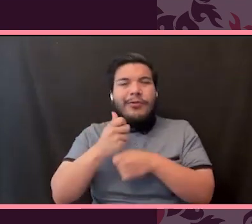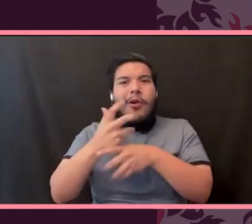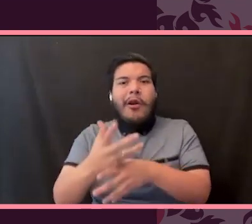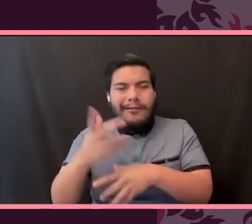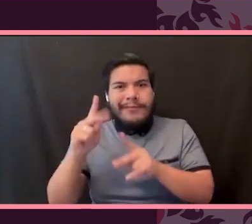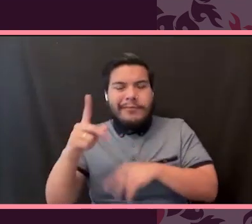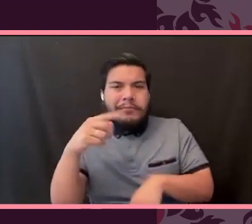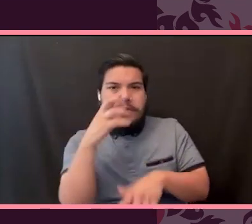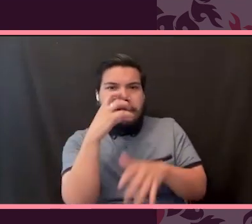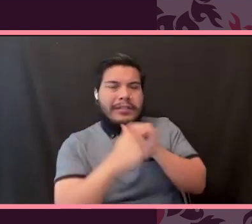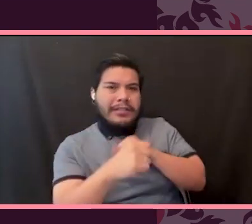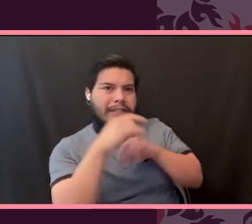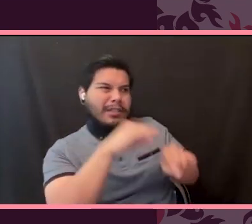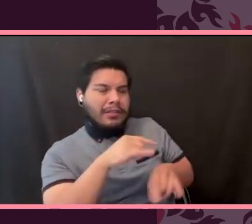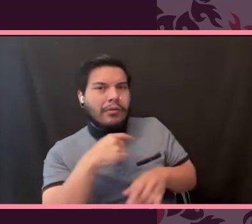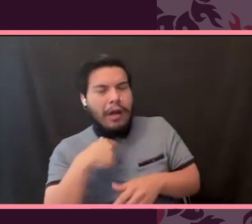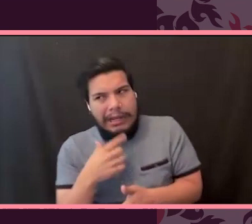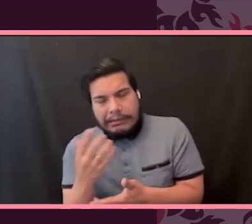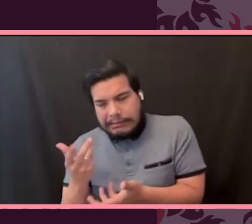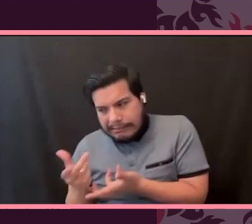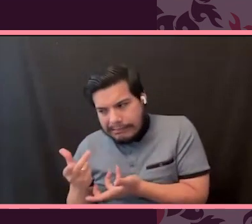I worked with him really hard on